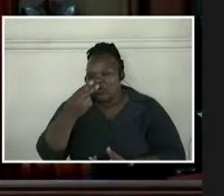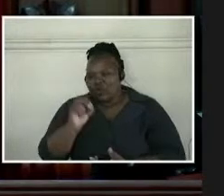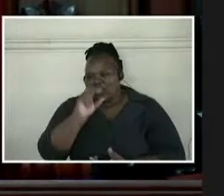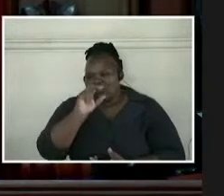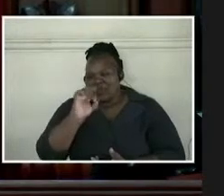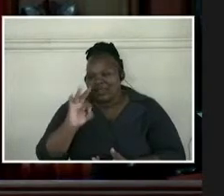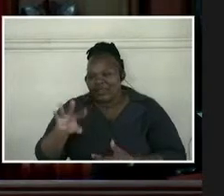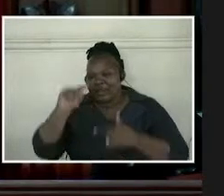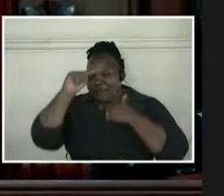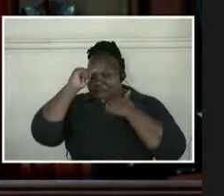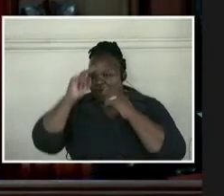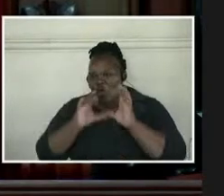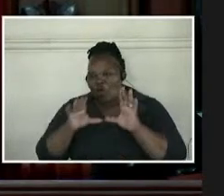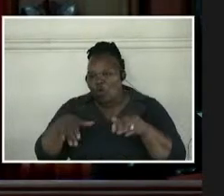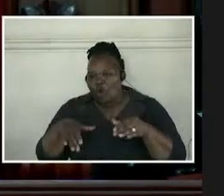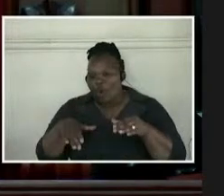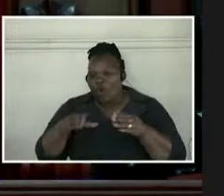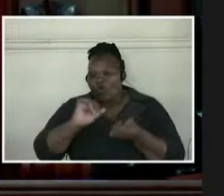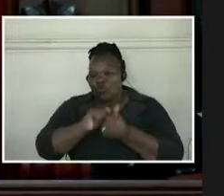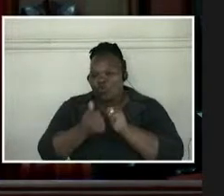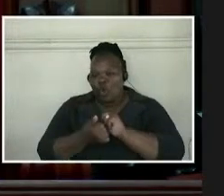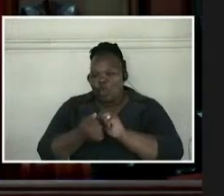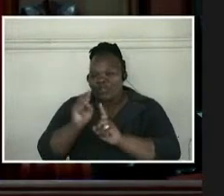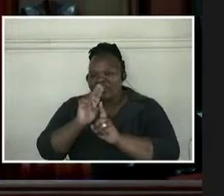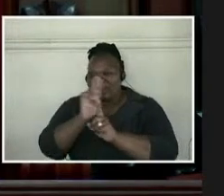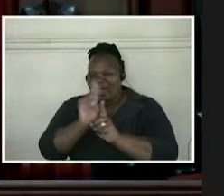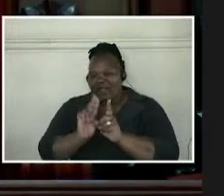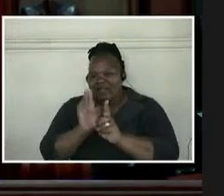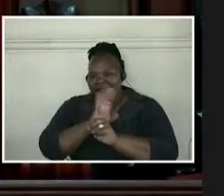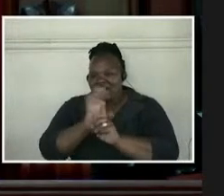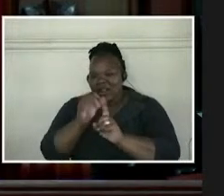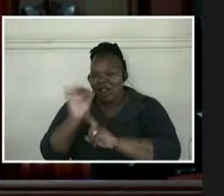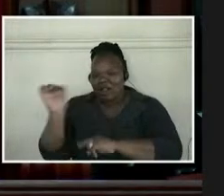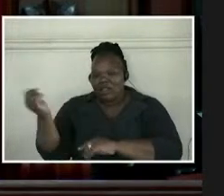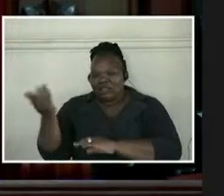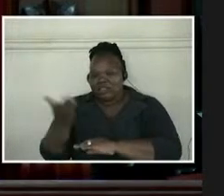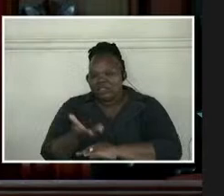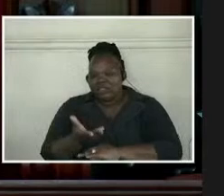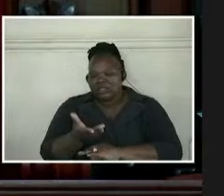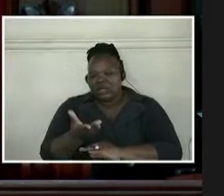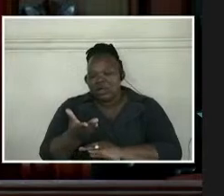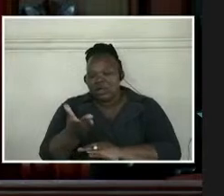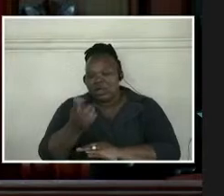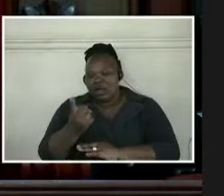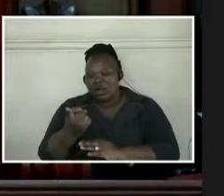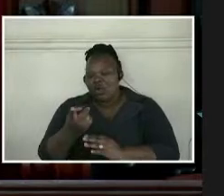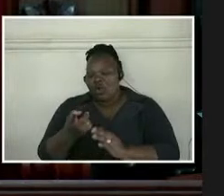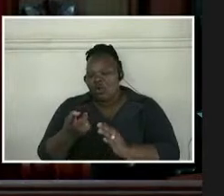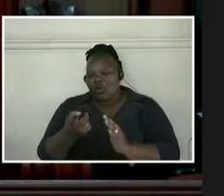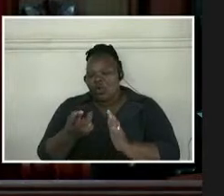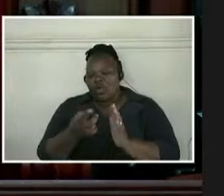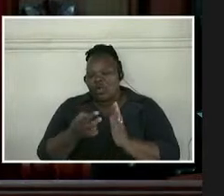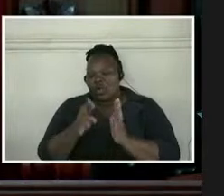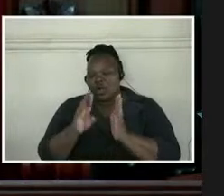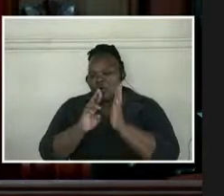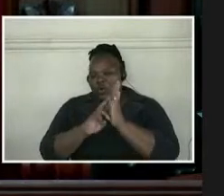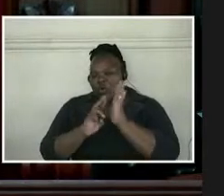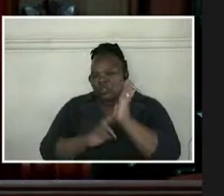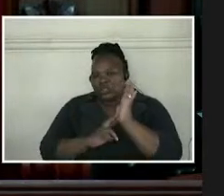committee on sports arts and culture has been tabled in terms of the standing roles